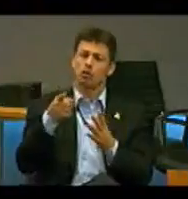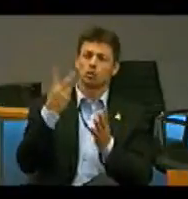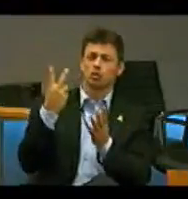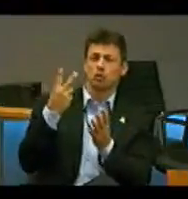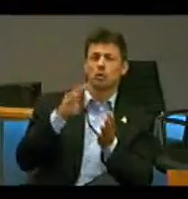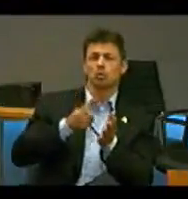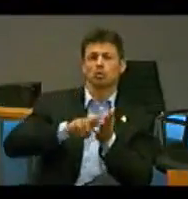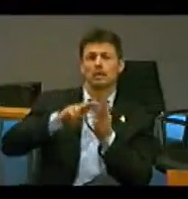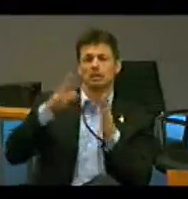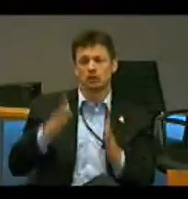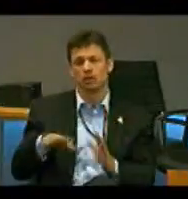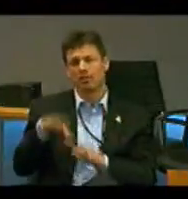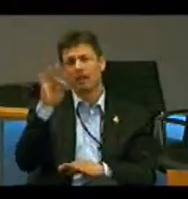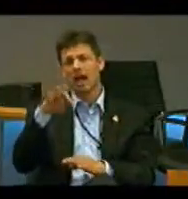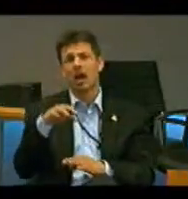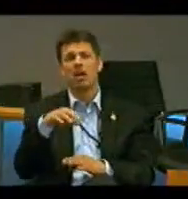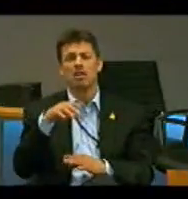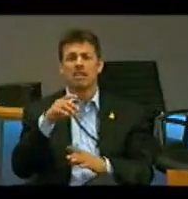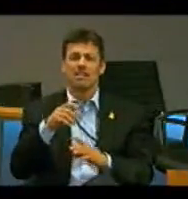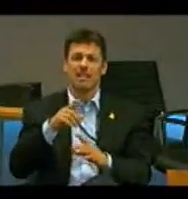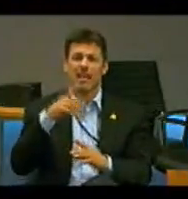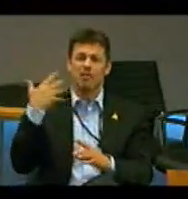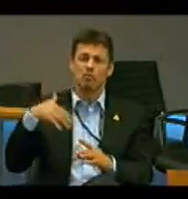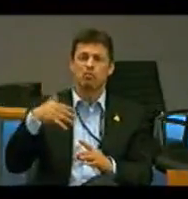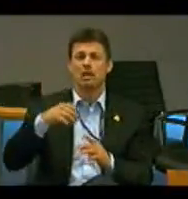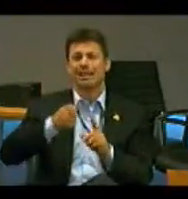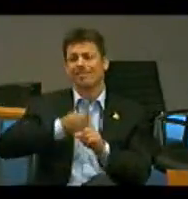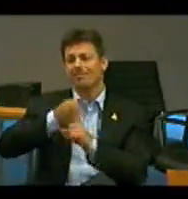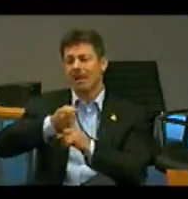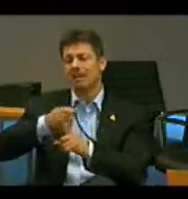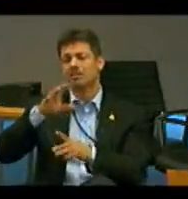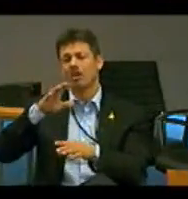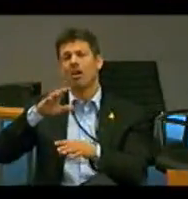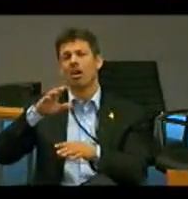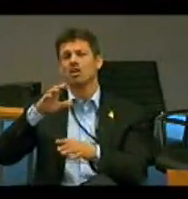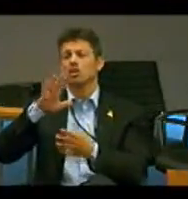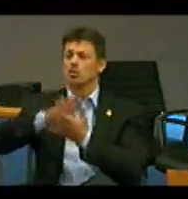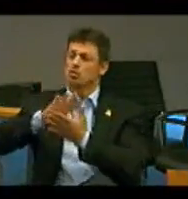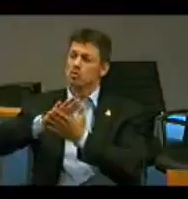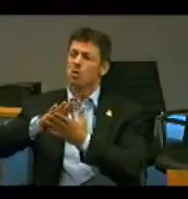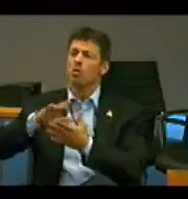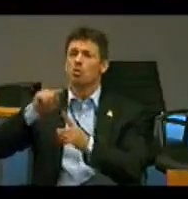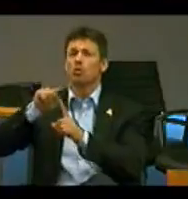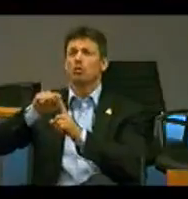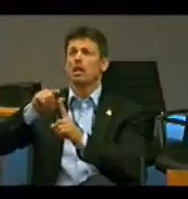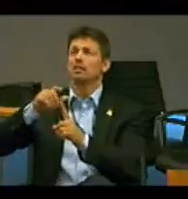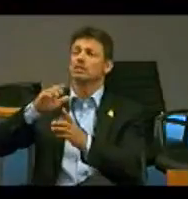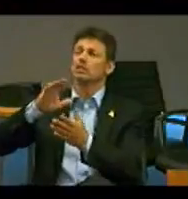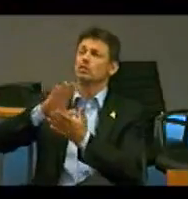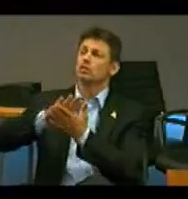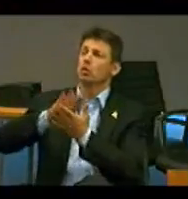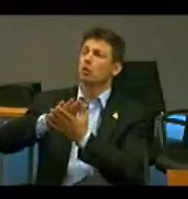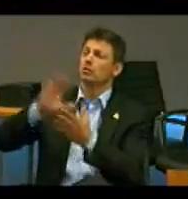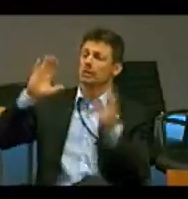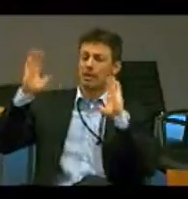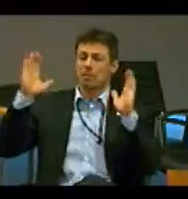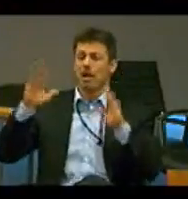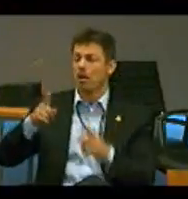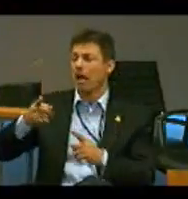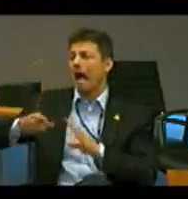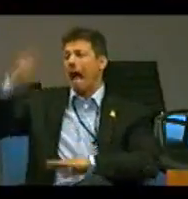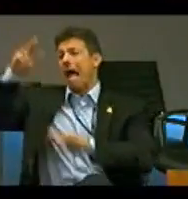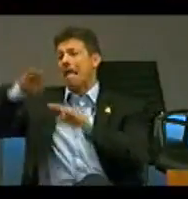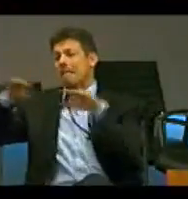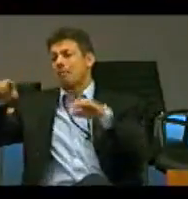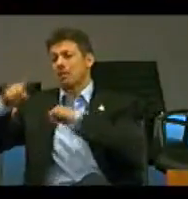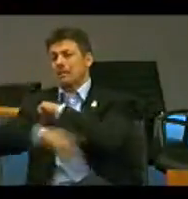that the adverse effect of exclusionary discipline is strongest in schools with high levels of discipline and low levels of violence, but it's